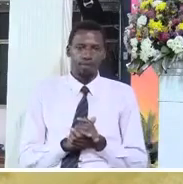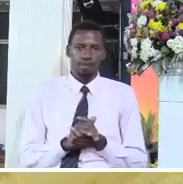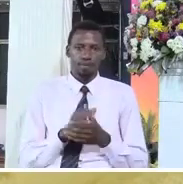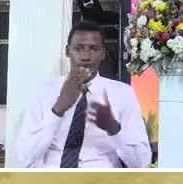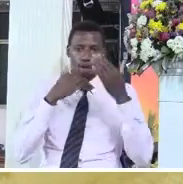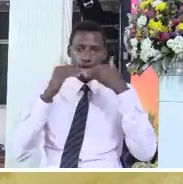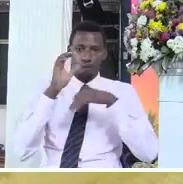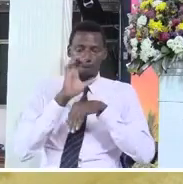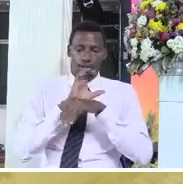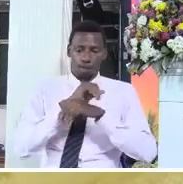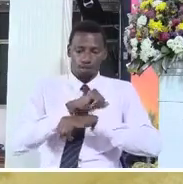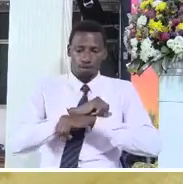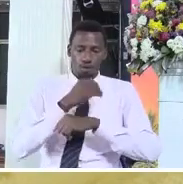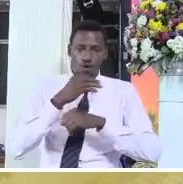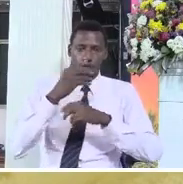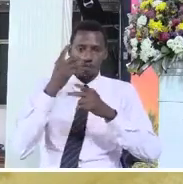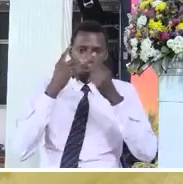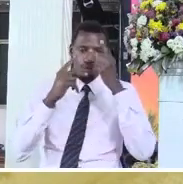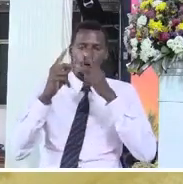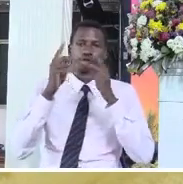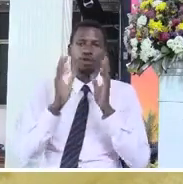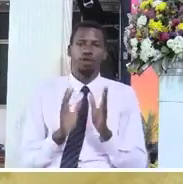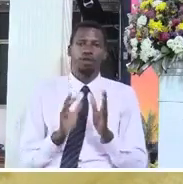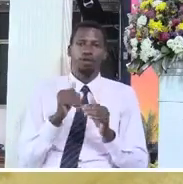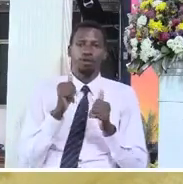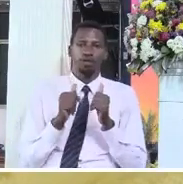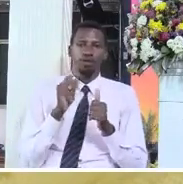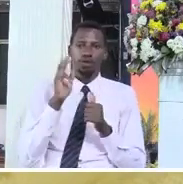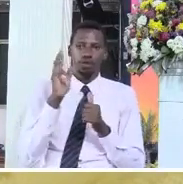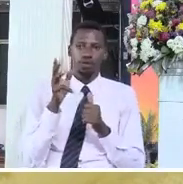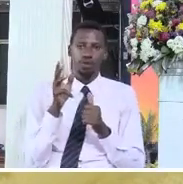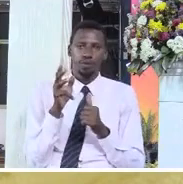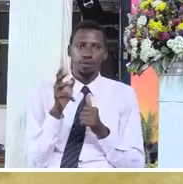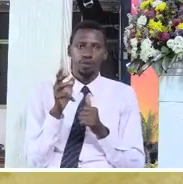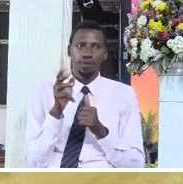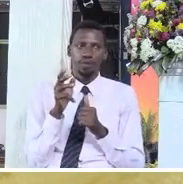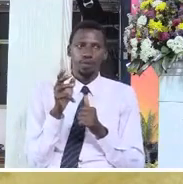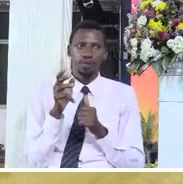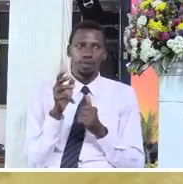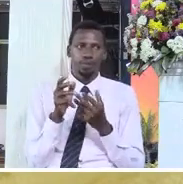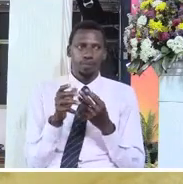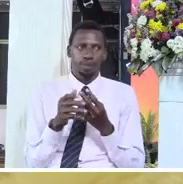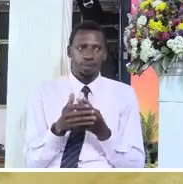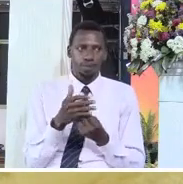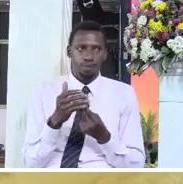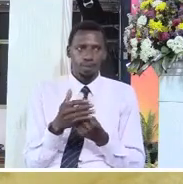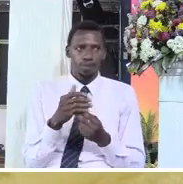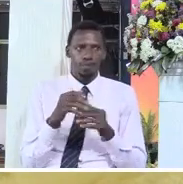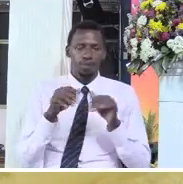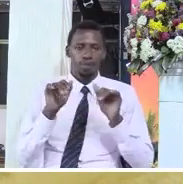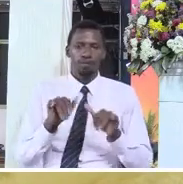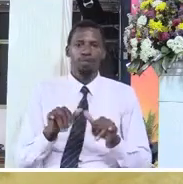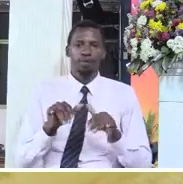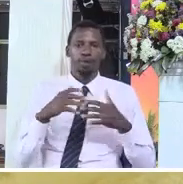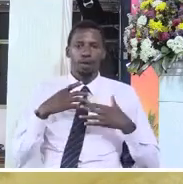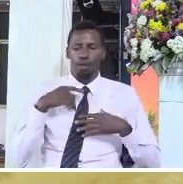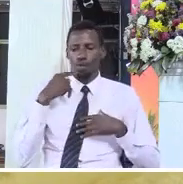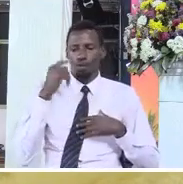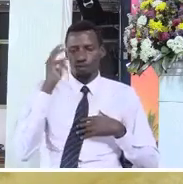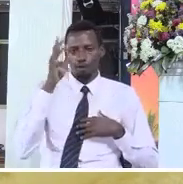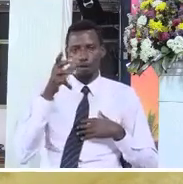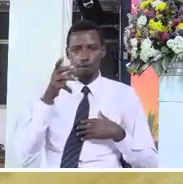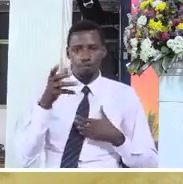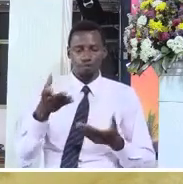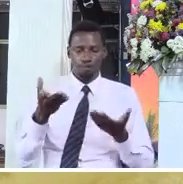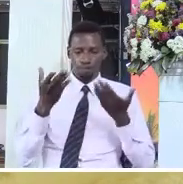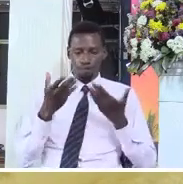prophets. It's the school that is going to retain, the church that is going to nurture and retain the people that you are going to receive in